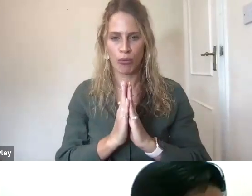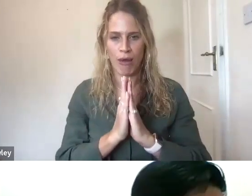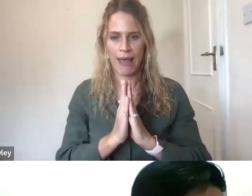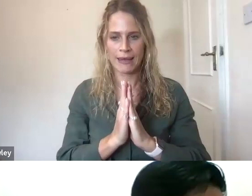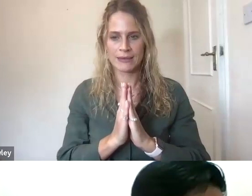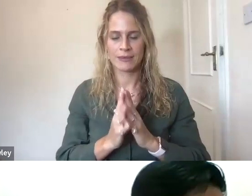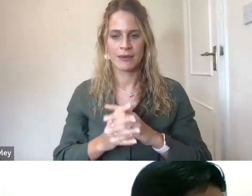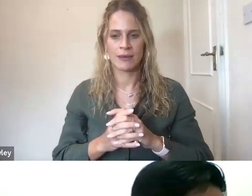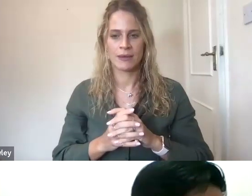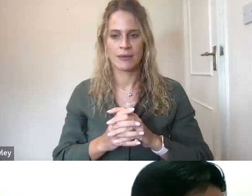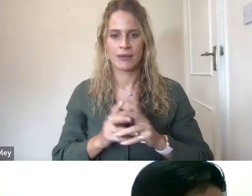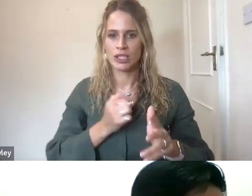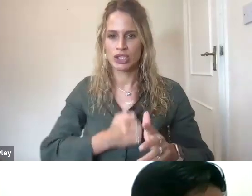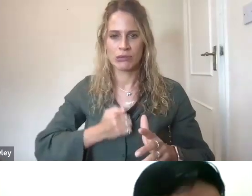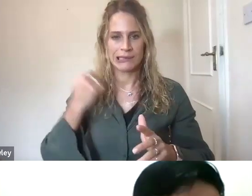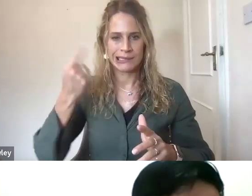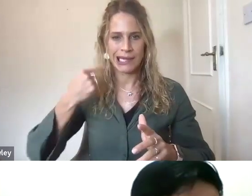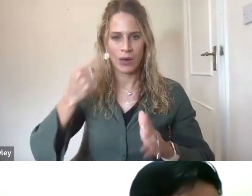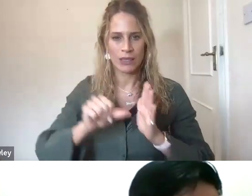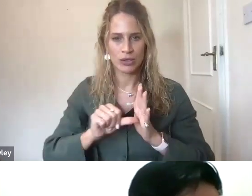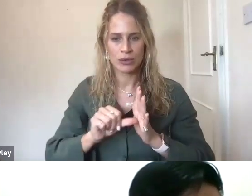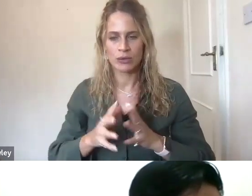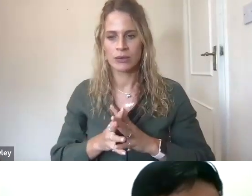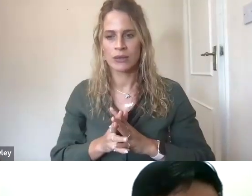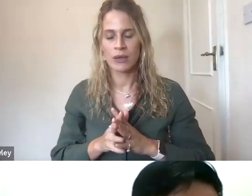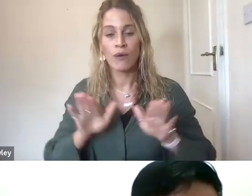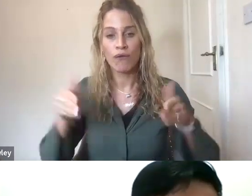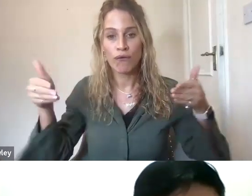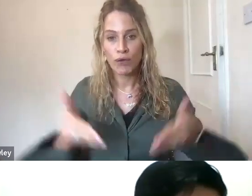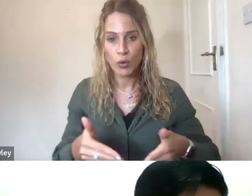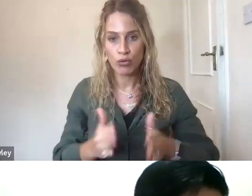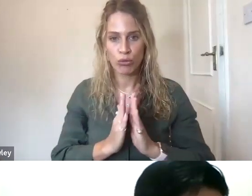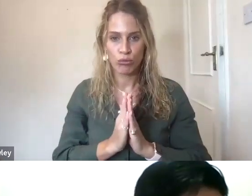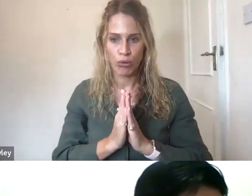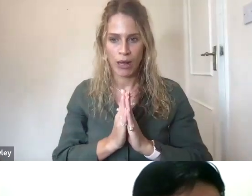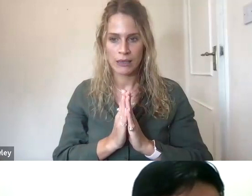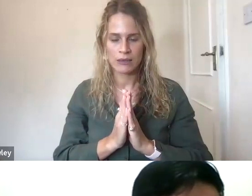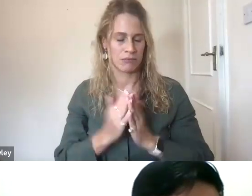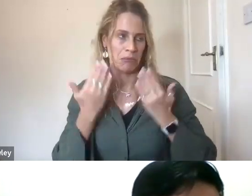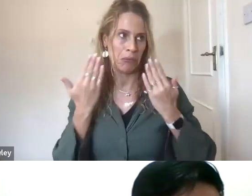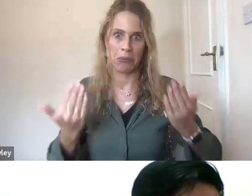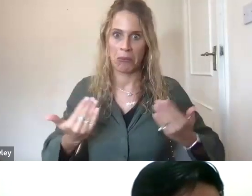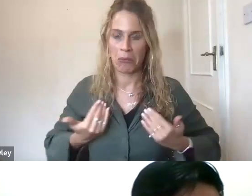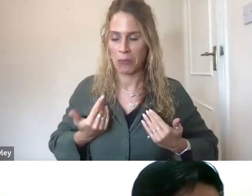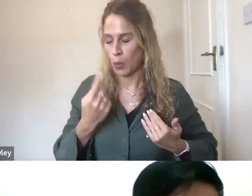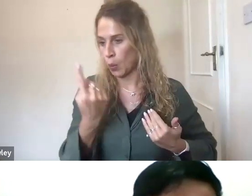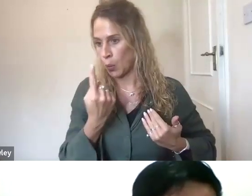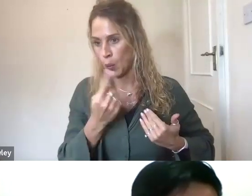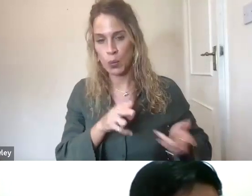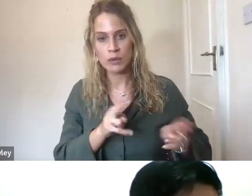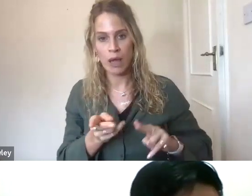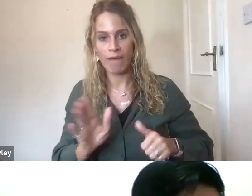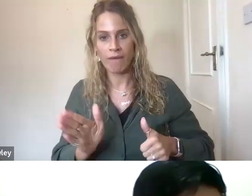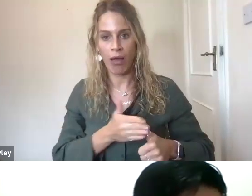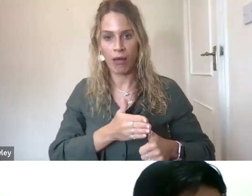I'll just read it. There are funeral prayers. One can no longer tell who passed away first and should be